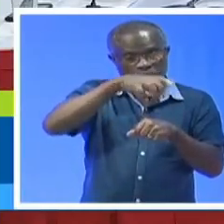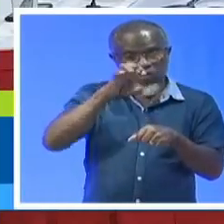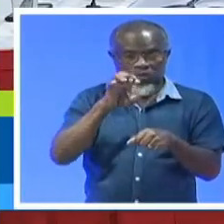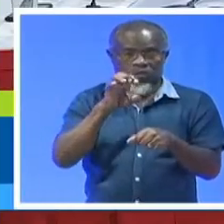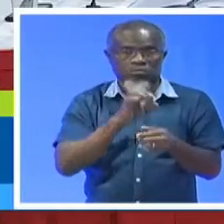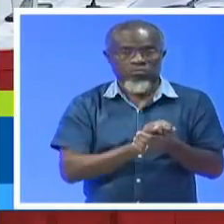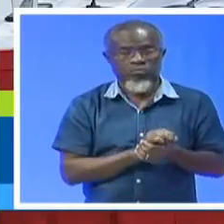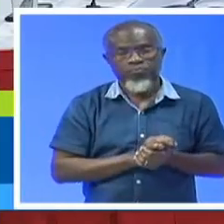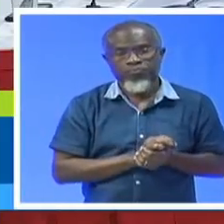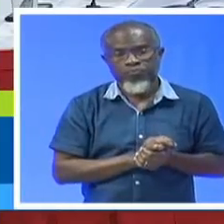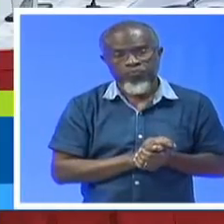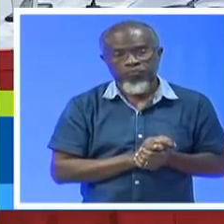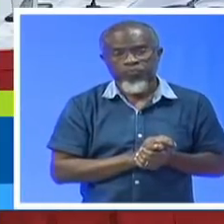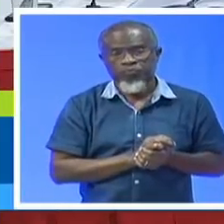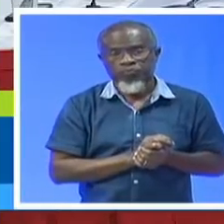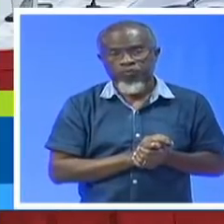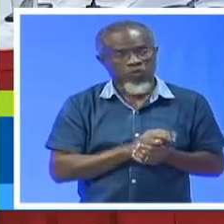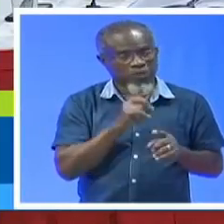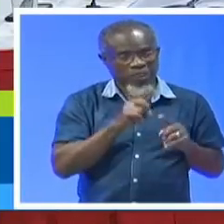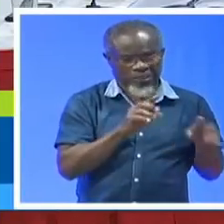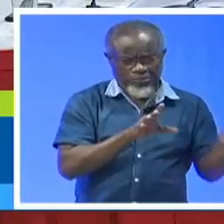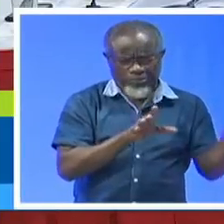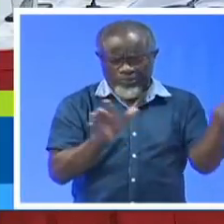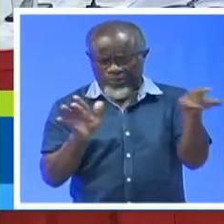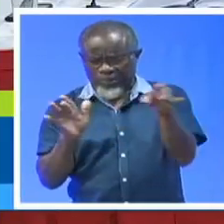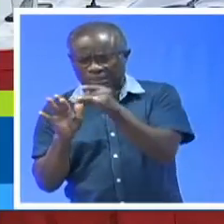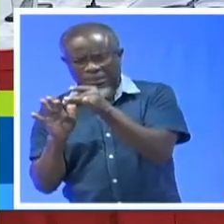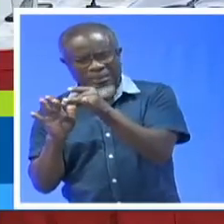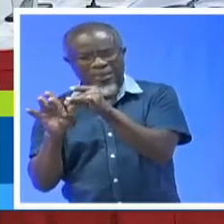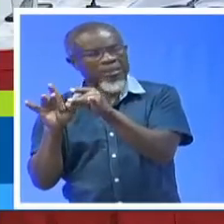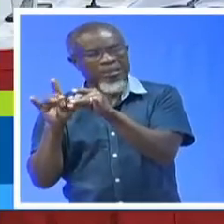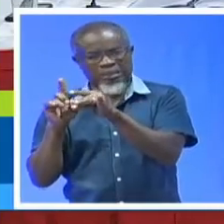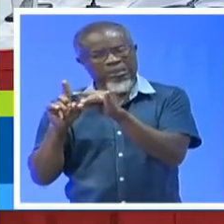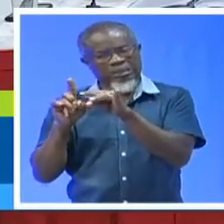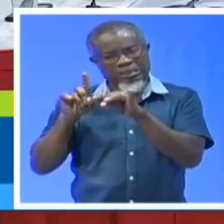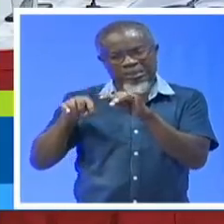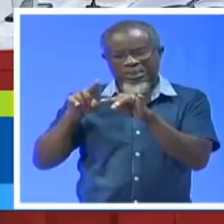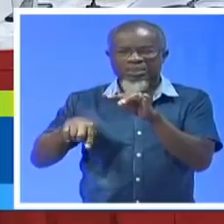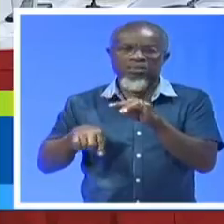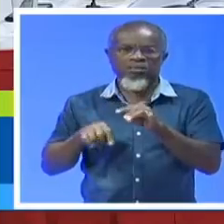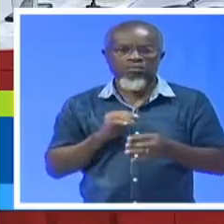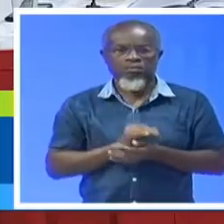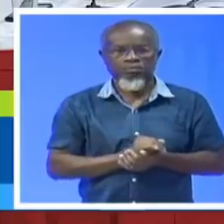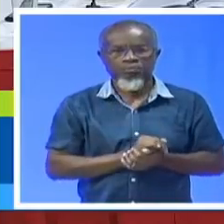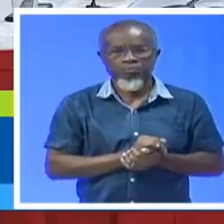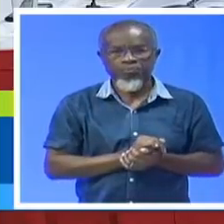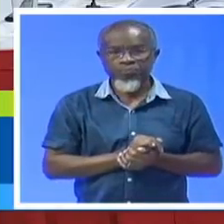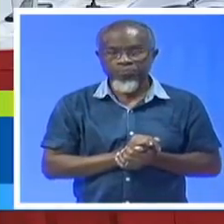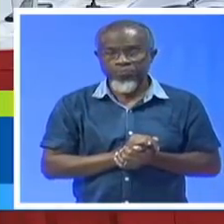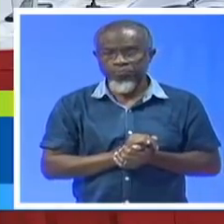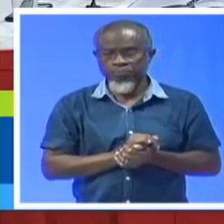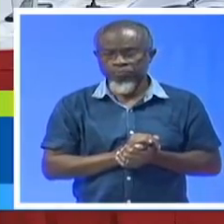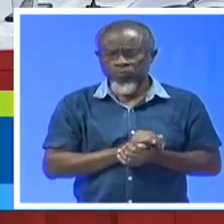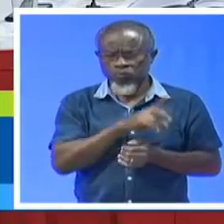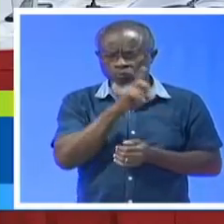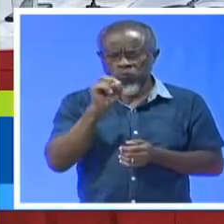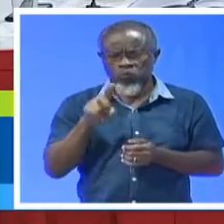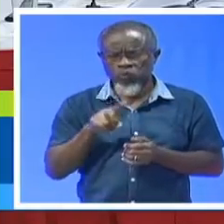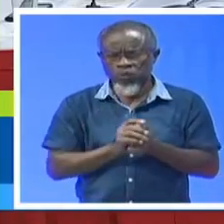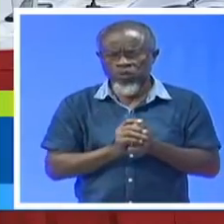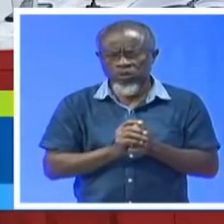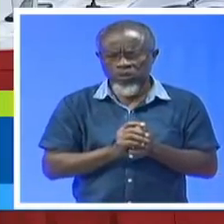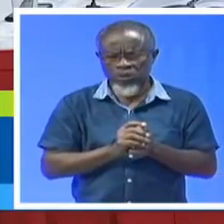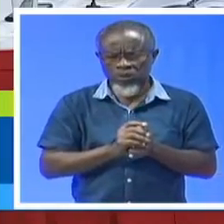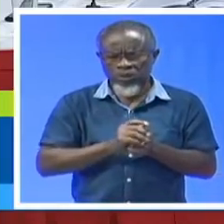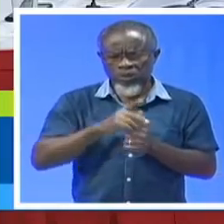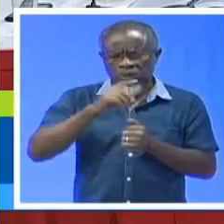Okay. And this one is for the panel, and it comes from a frequent traveler. He asked, the testing swab up